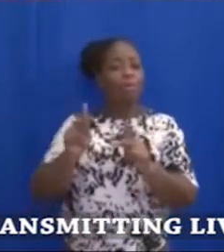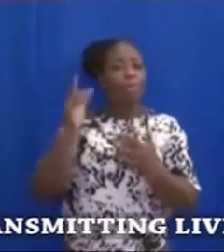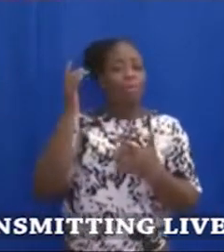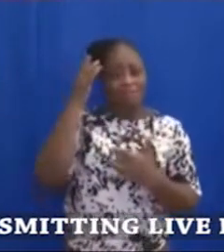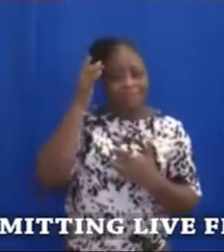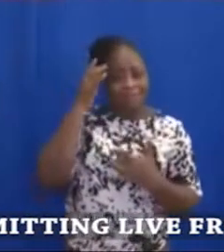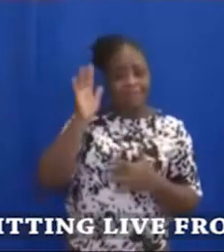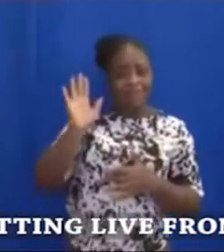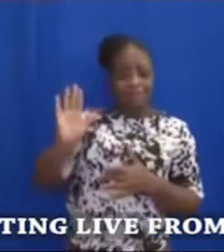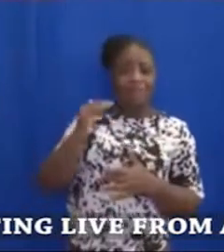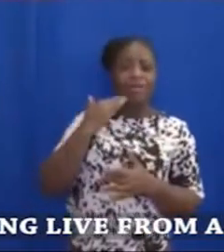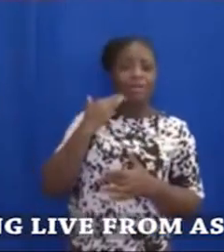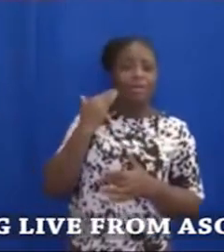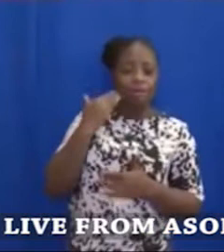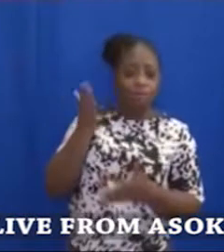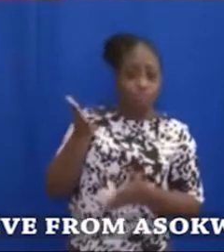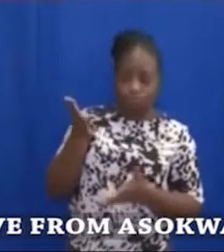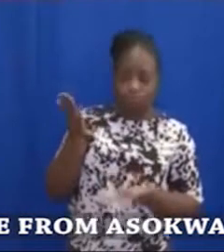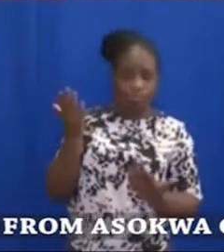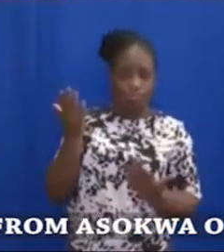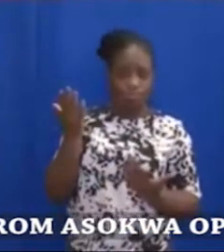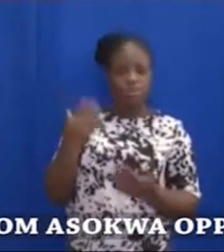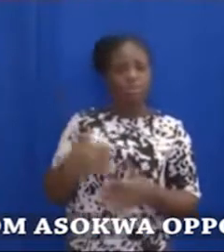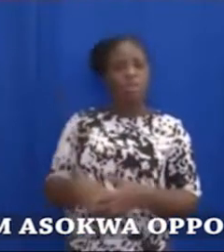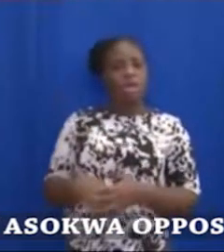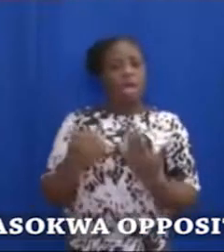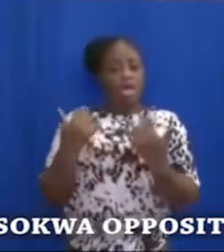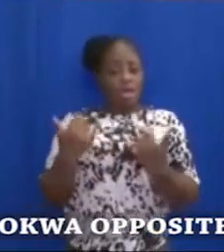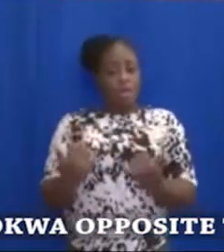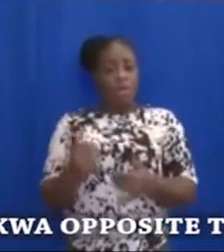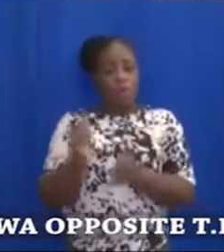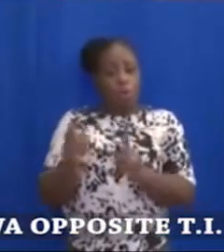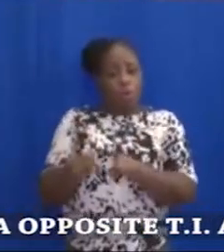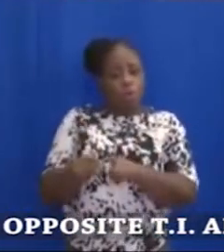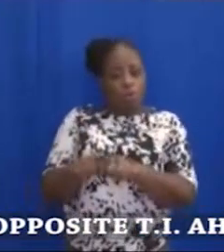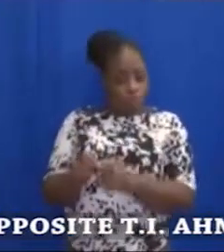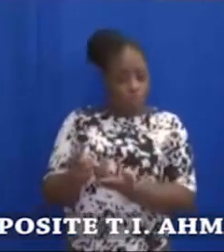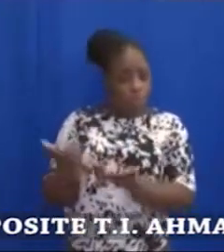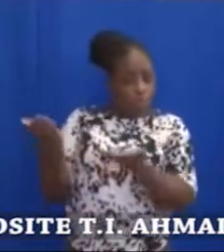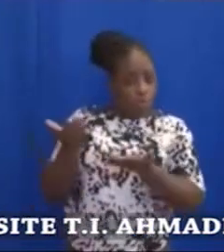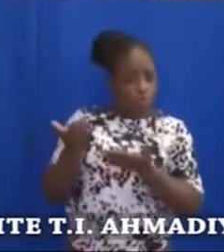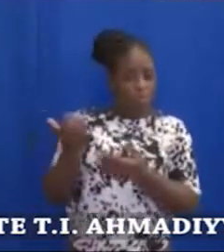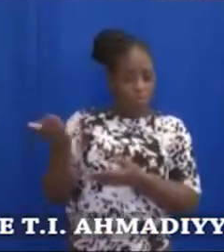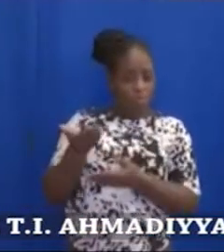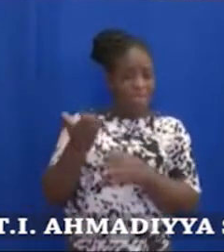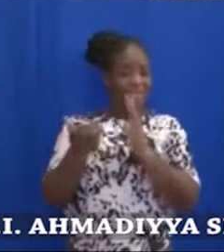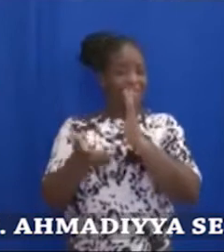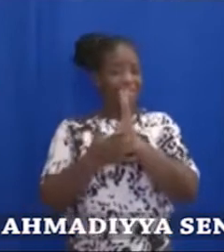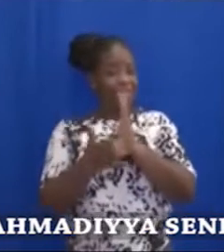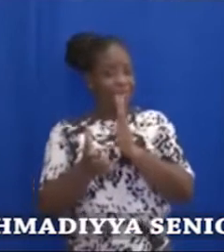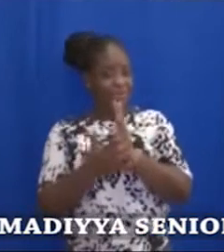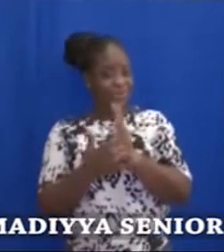home. We're also employing the use of technology to augment our contact tracing